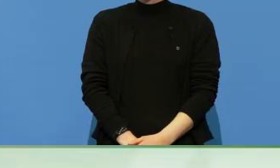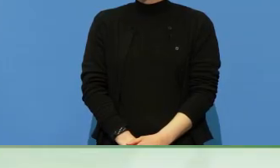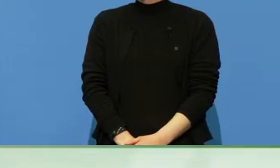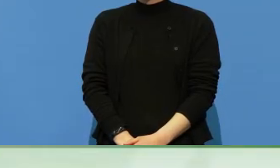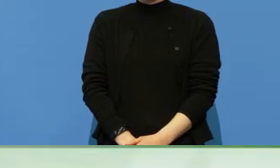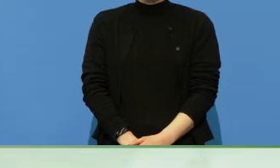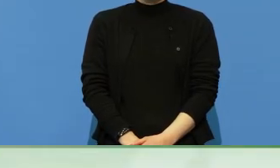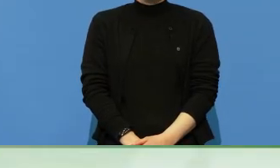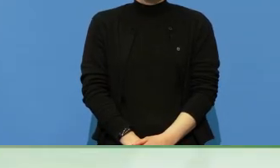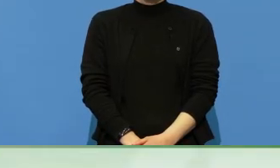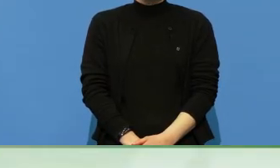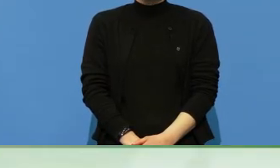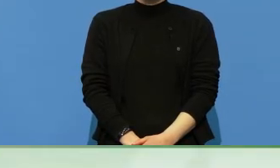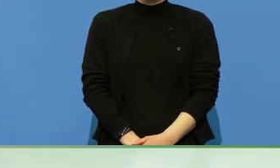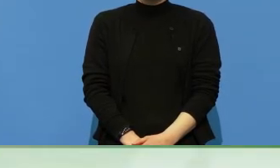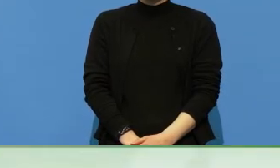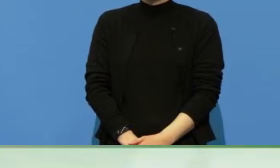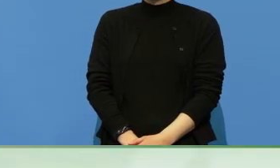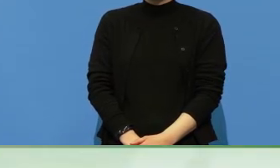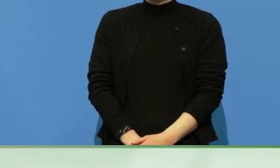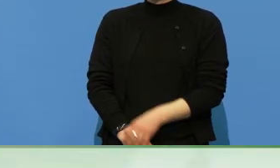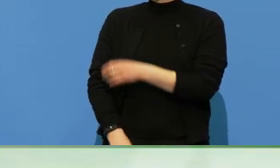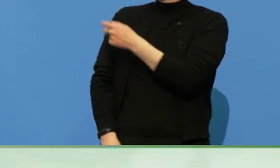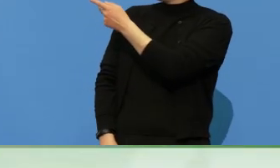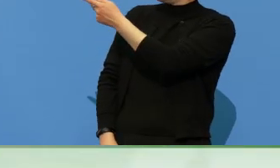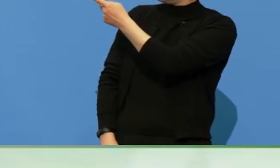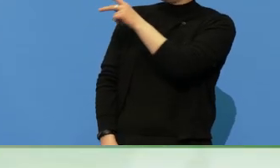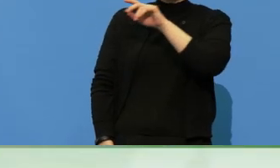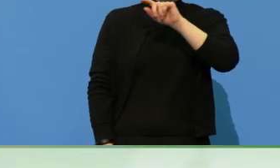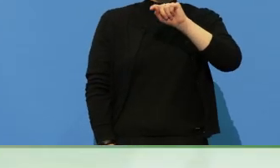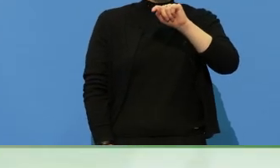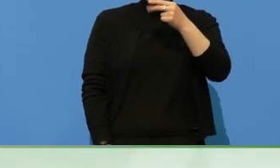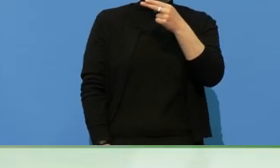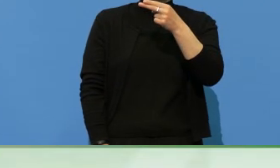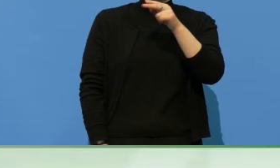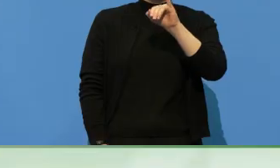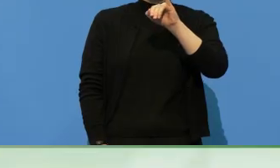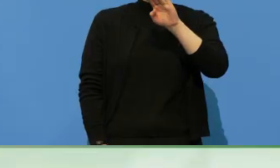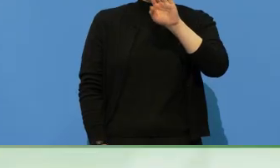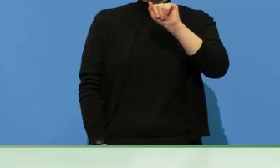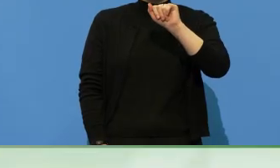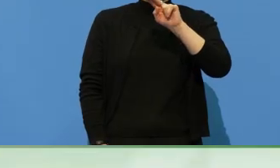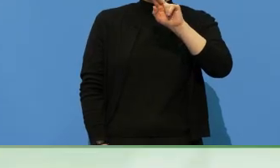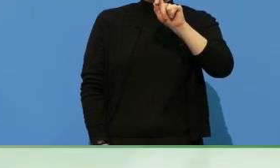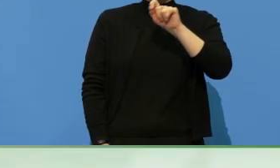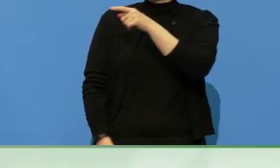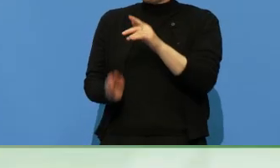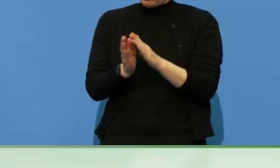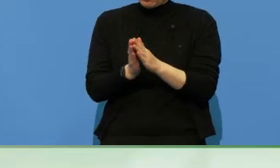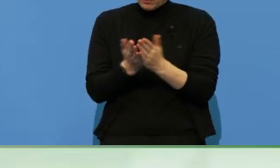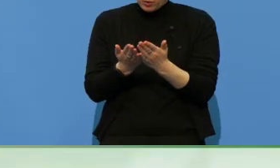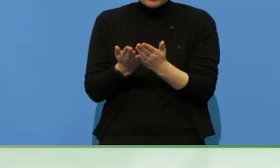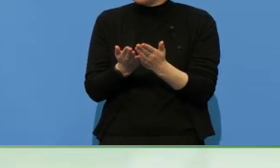are doing something in a whole different scale. You created a universal design campus and a universal design center. So